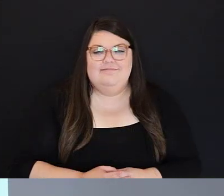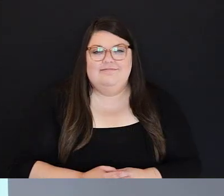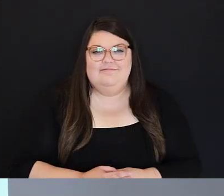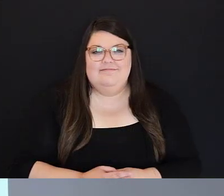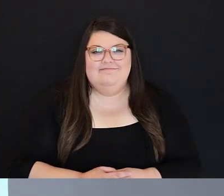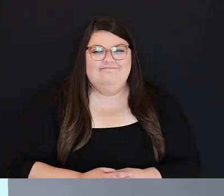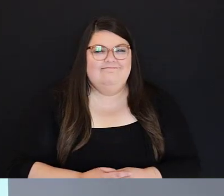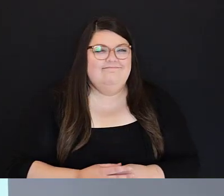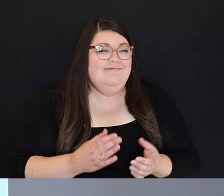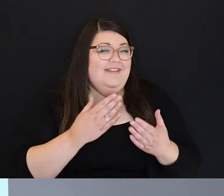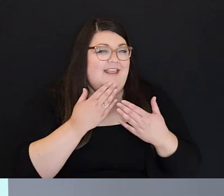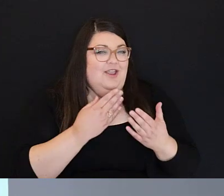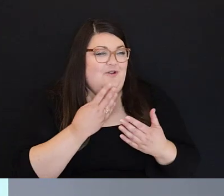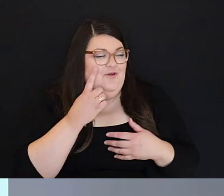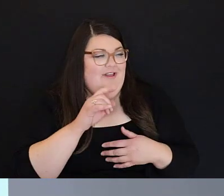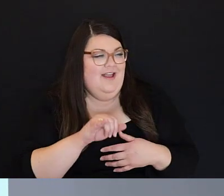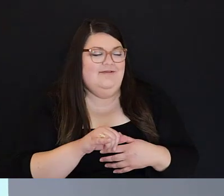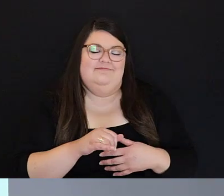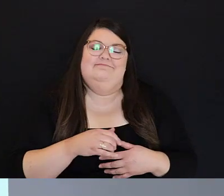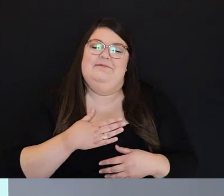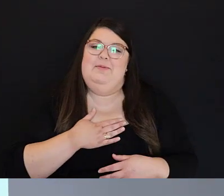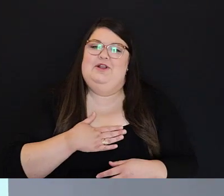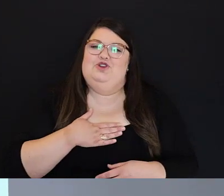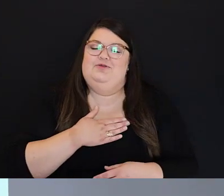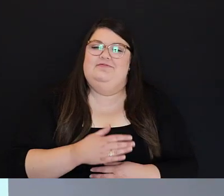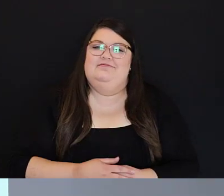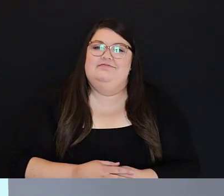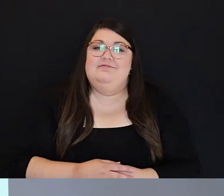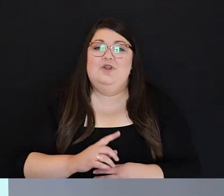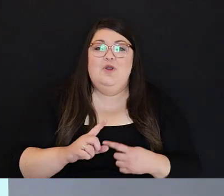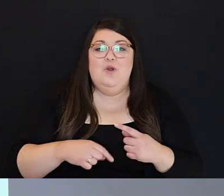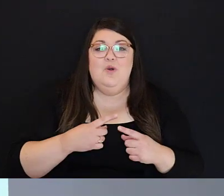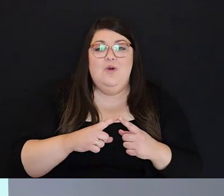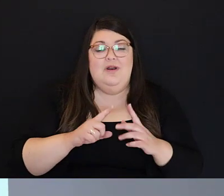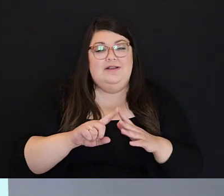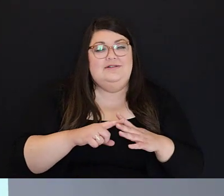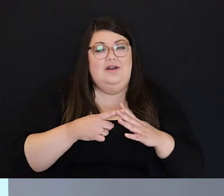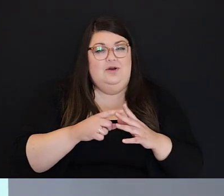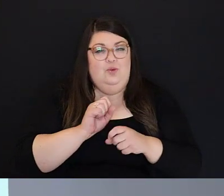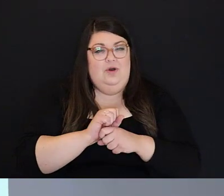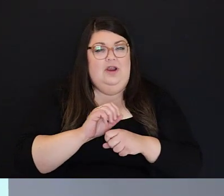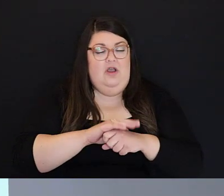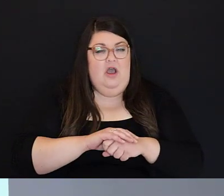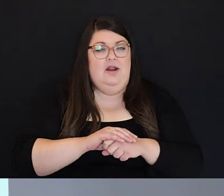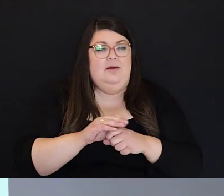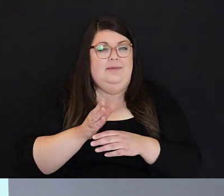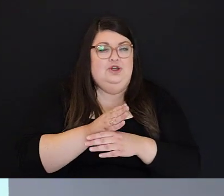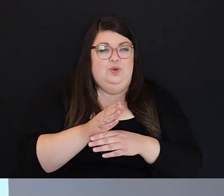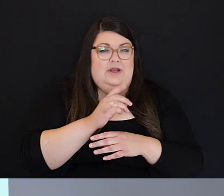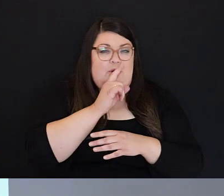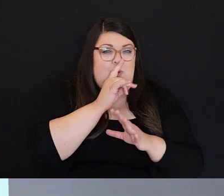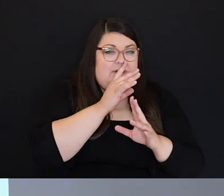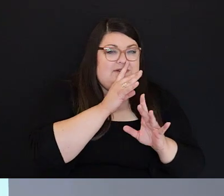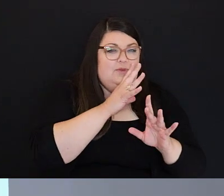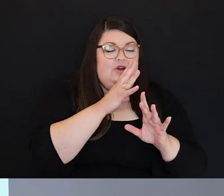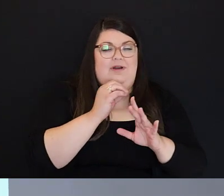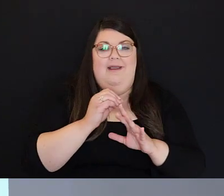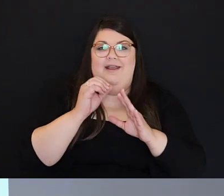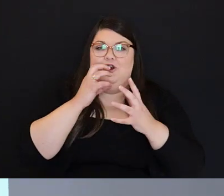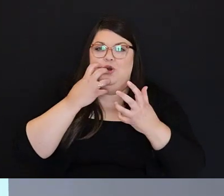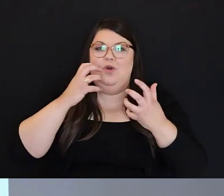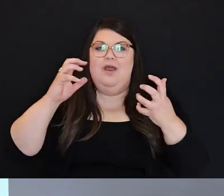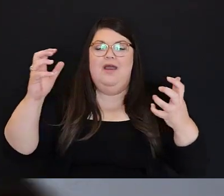Thank you for that. Oh, my pleasure. When I began working on Between a Whisper and a Cry, it came